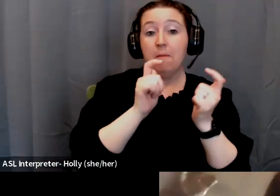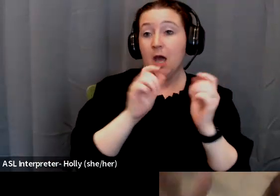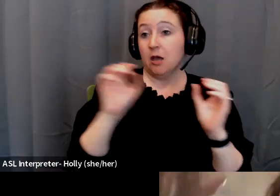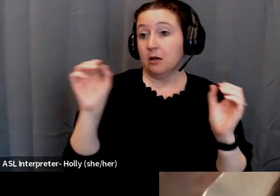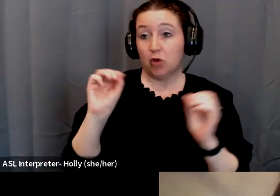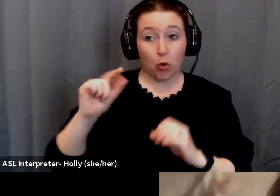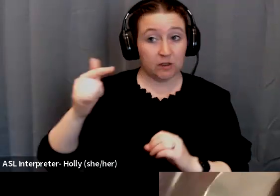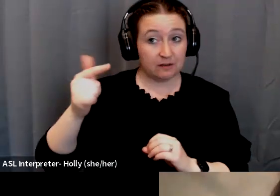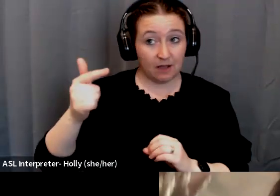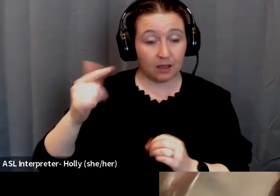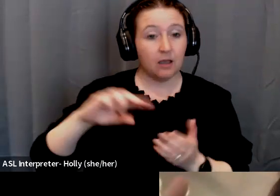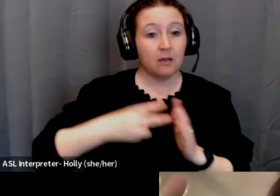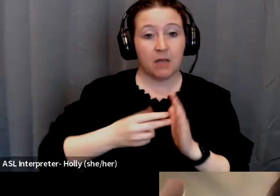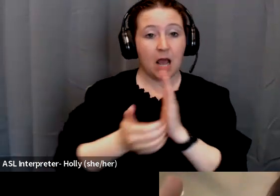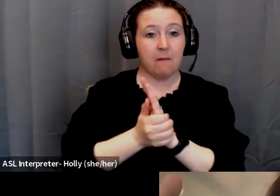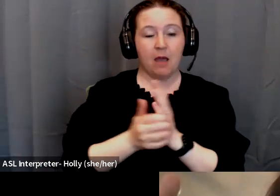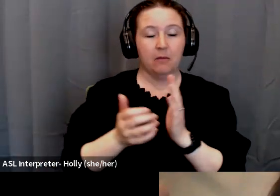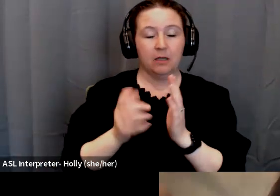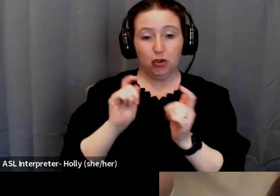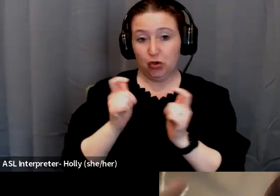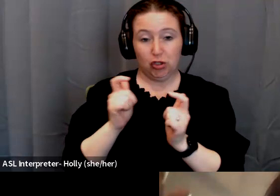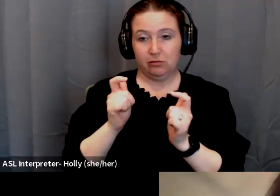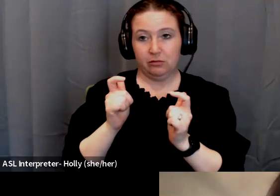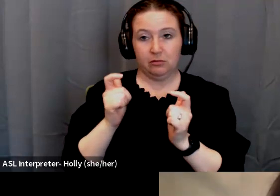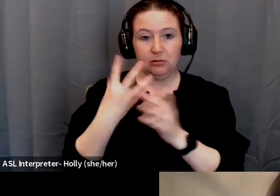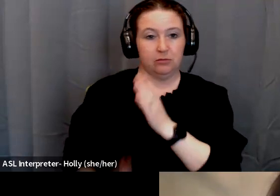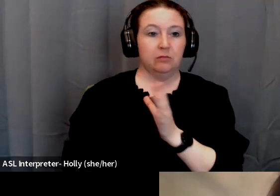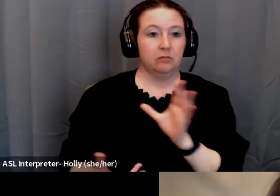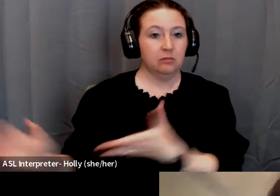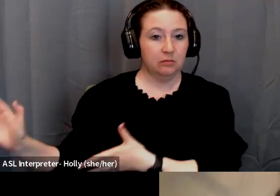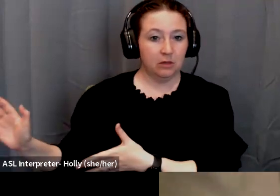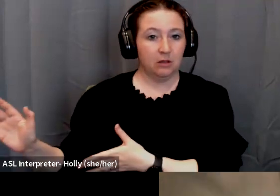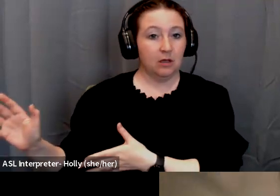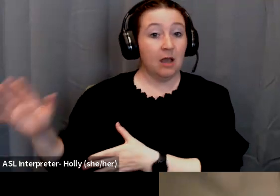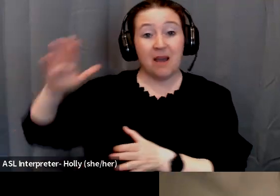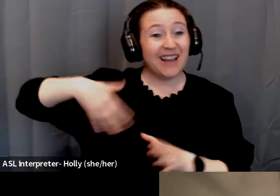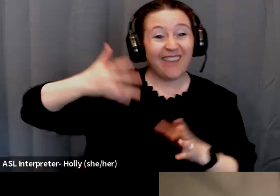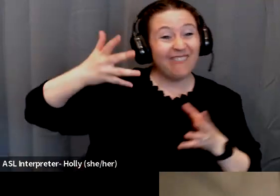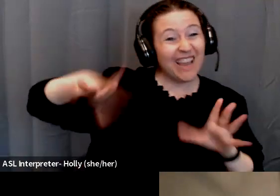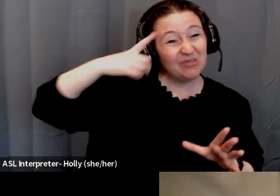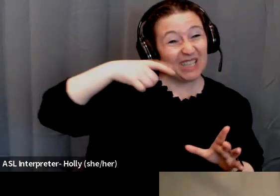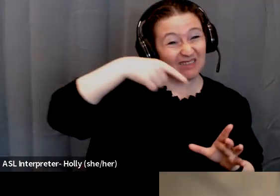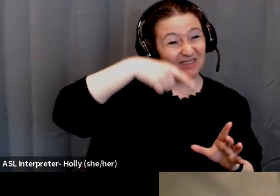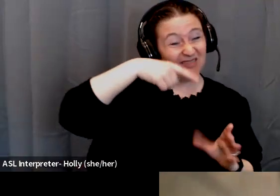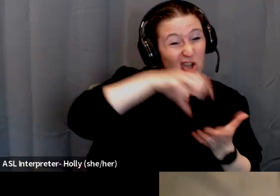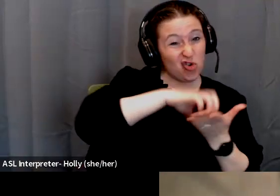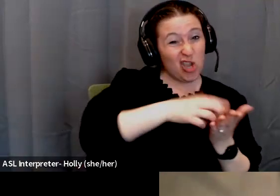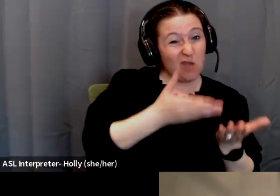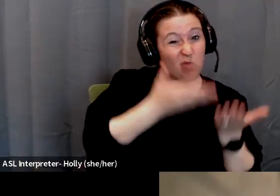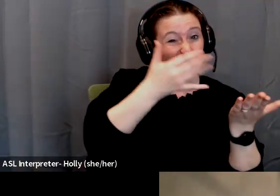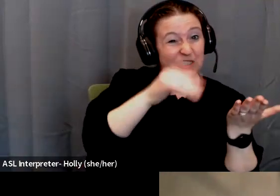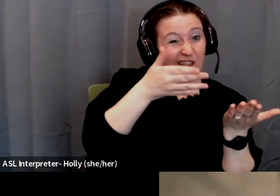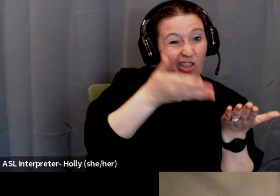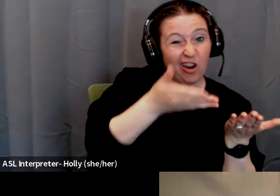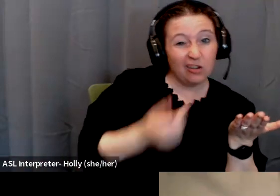amendment dies, it doesn't go anywhere further. But we're not done because our motion about chocolate chip cookies is still on